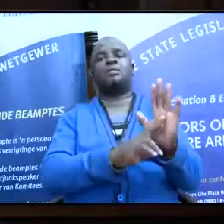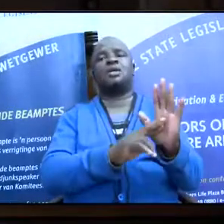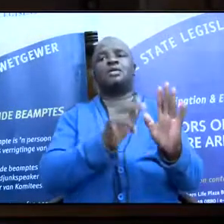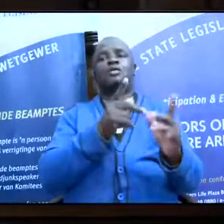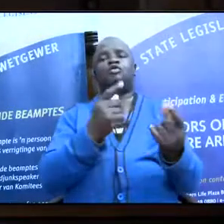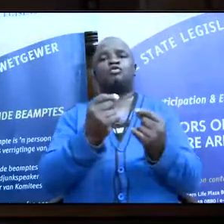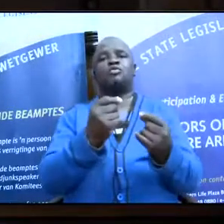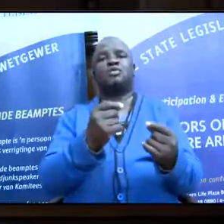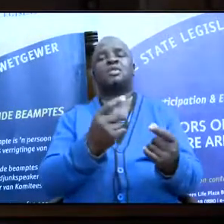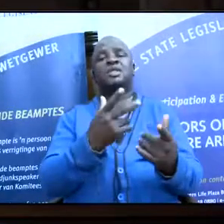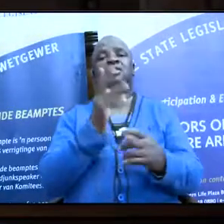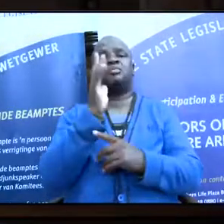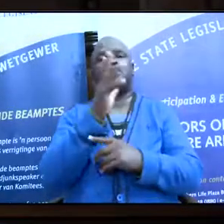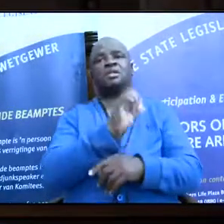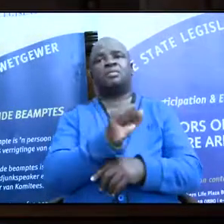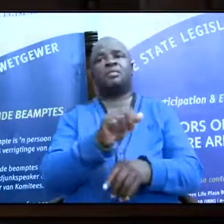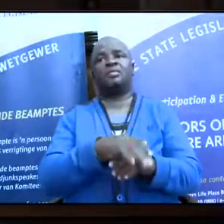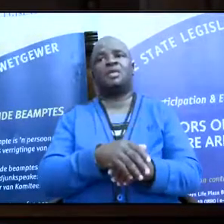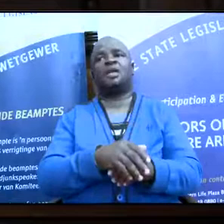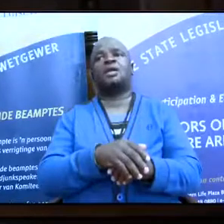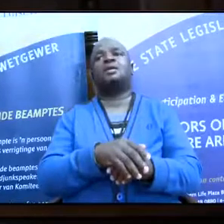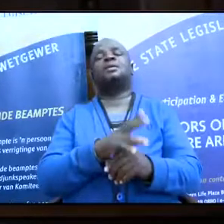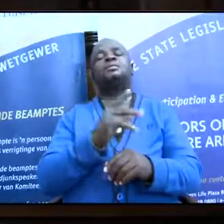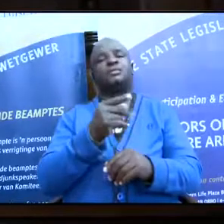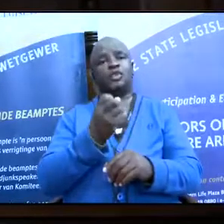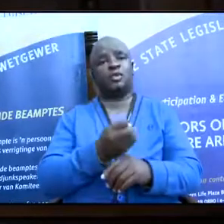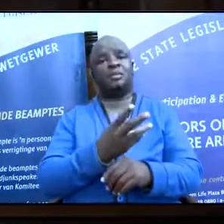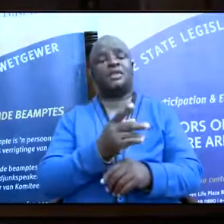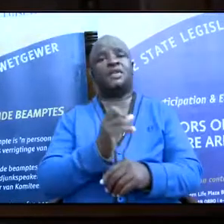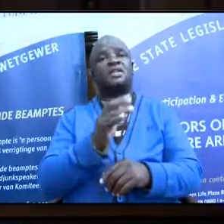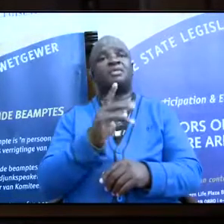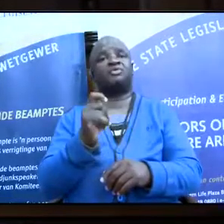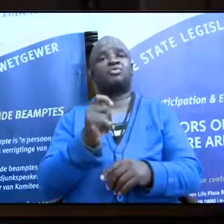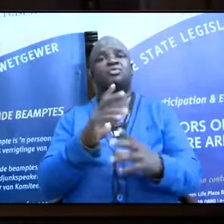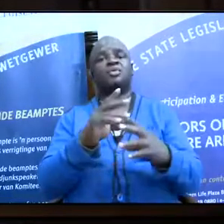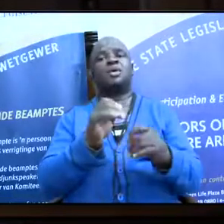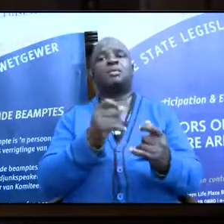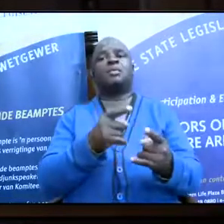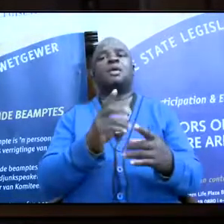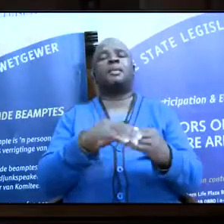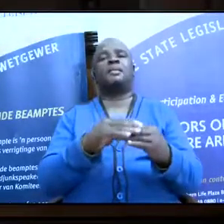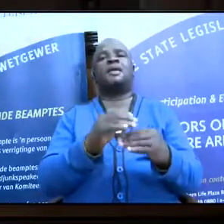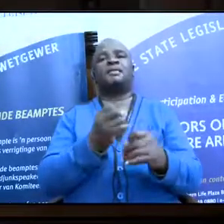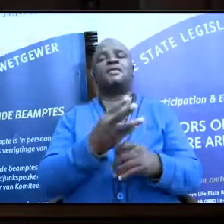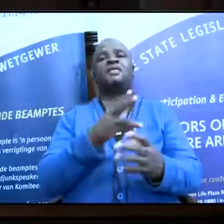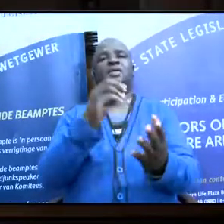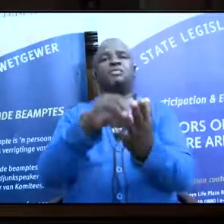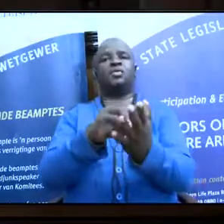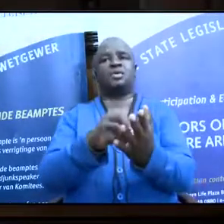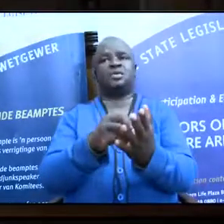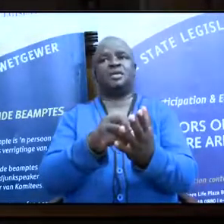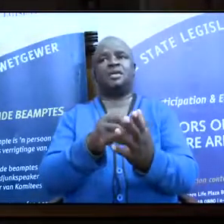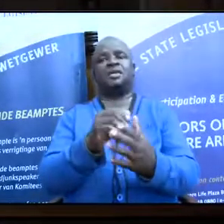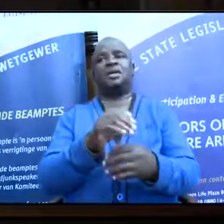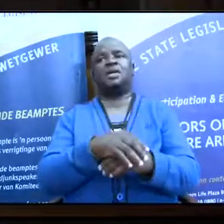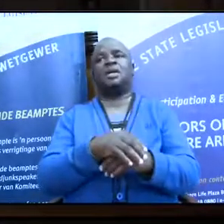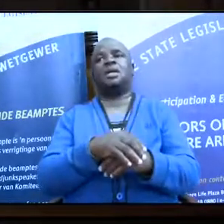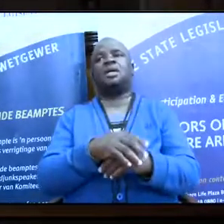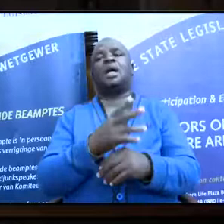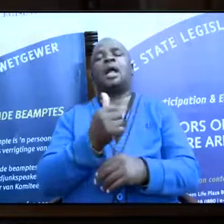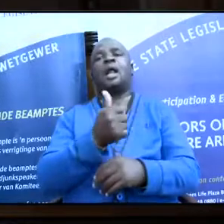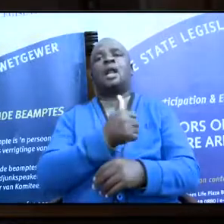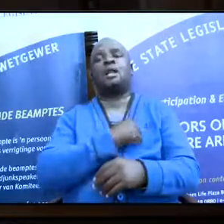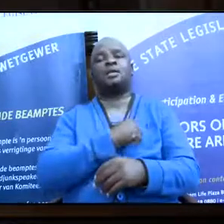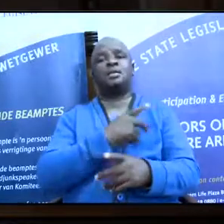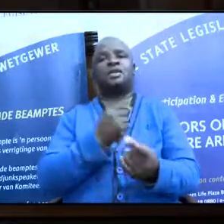doing the presentation and then we'll also be allowing software affiliates to also improve on the topic fortunately we've got